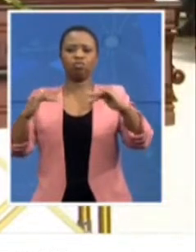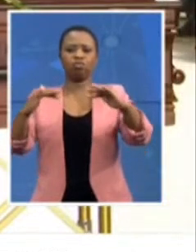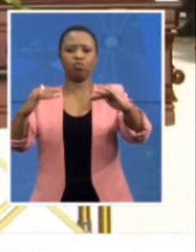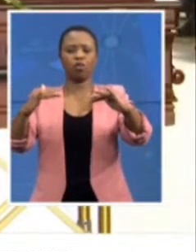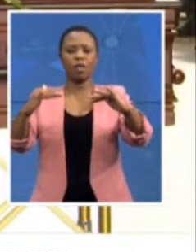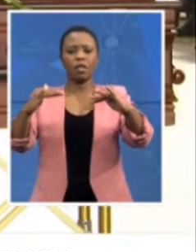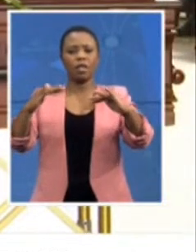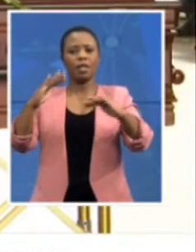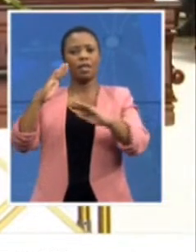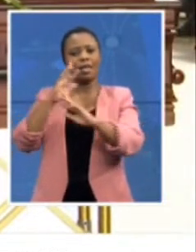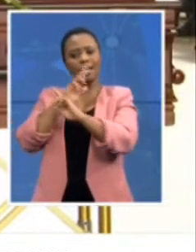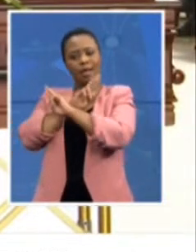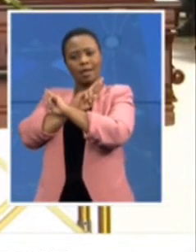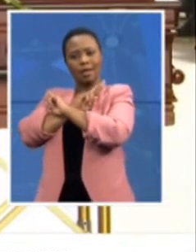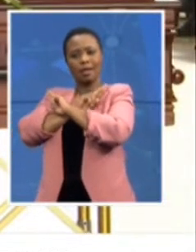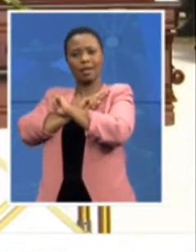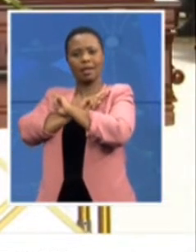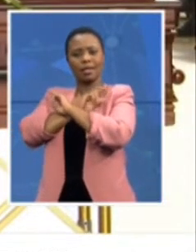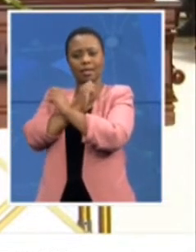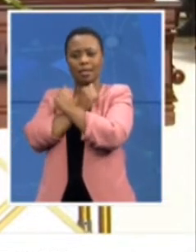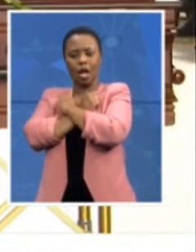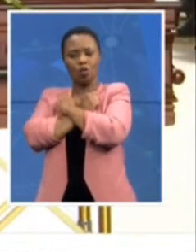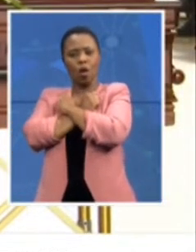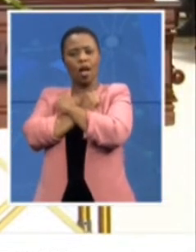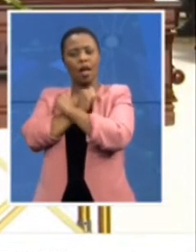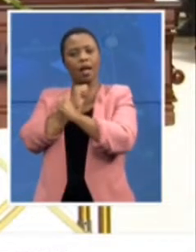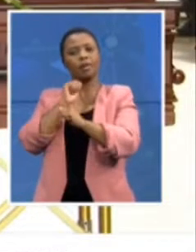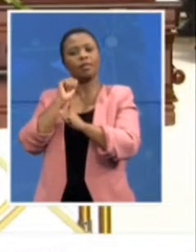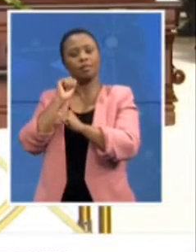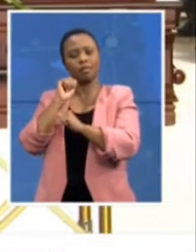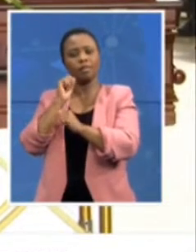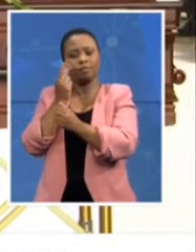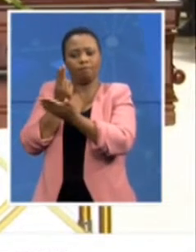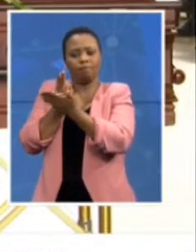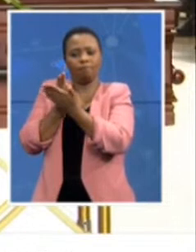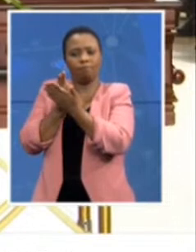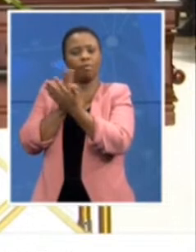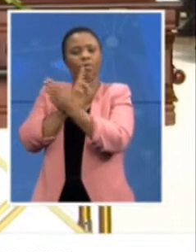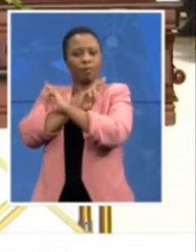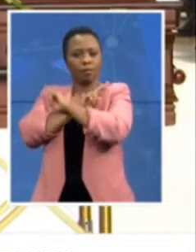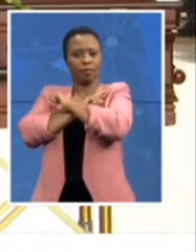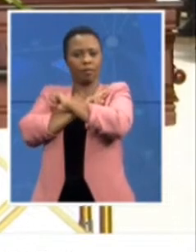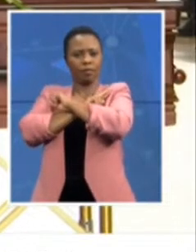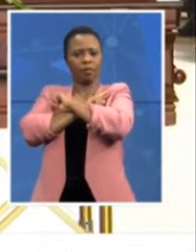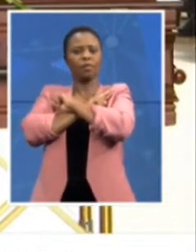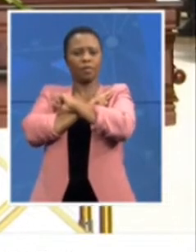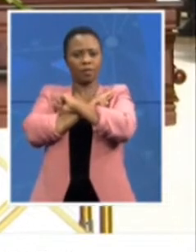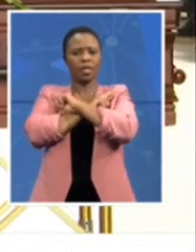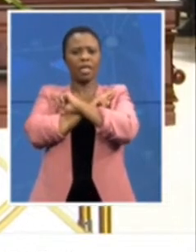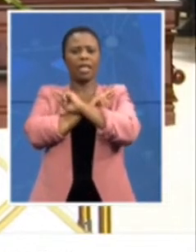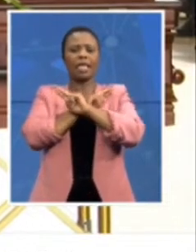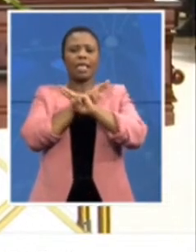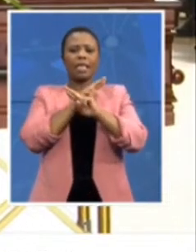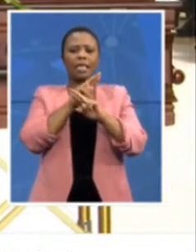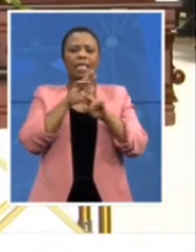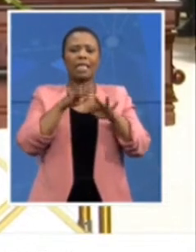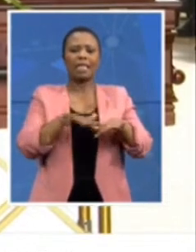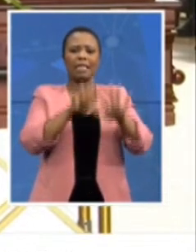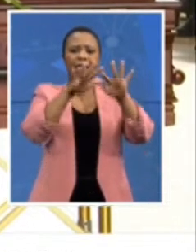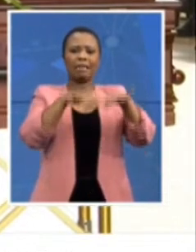uphumule. Ngimbeleni phezu kwamadamu. Lapha amanzi ethule